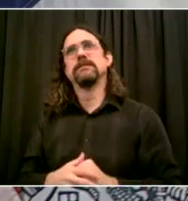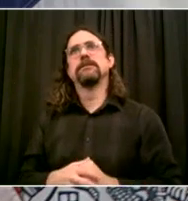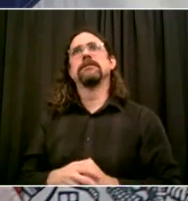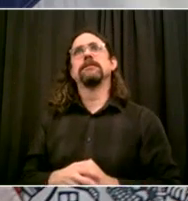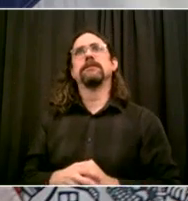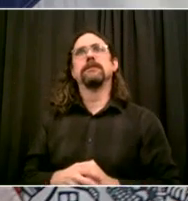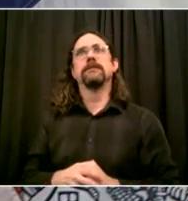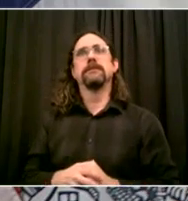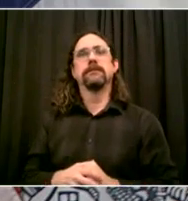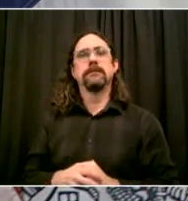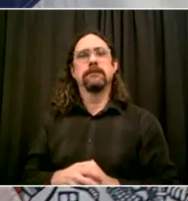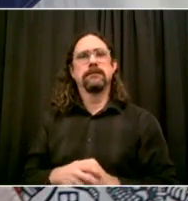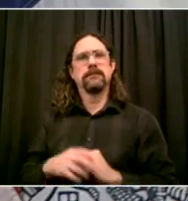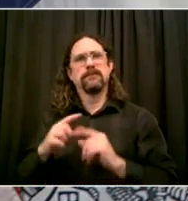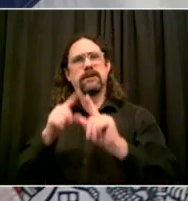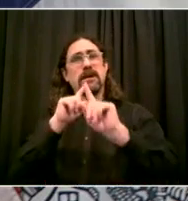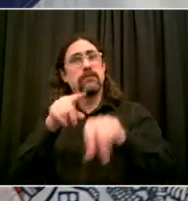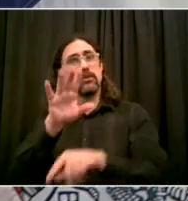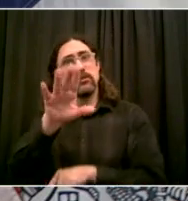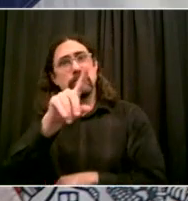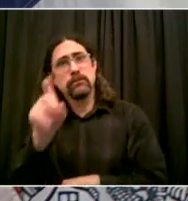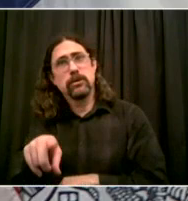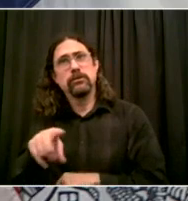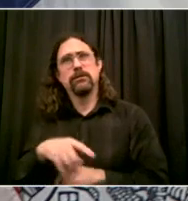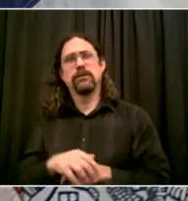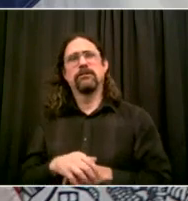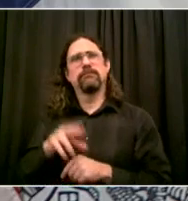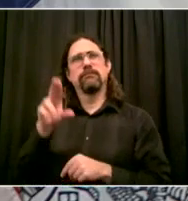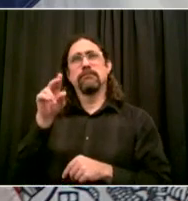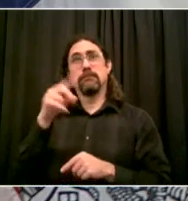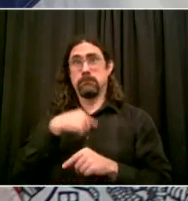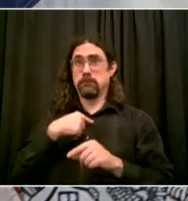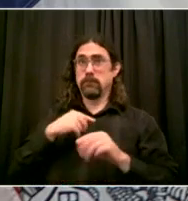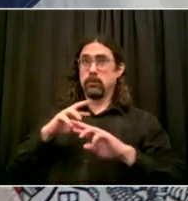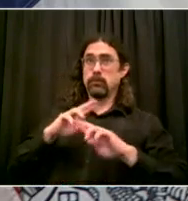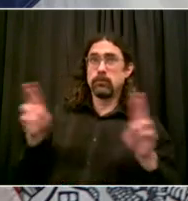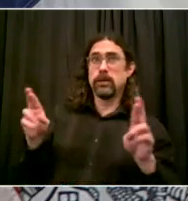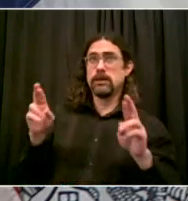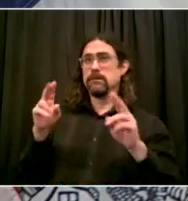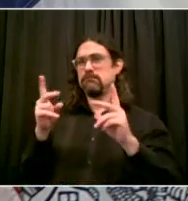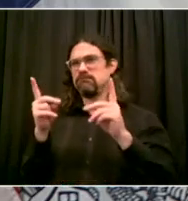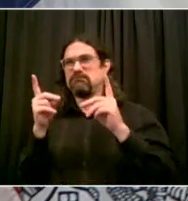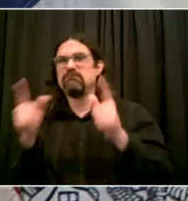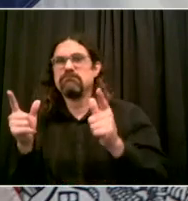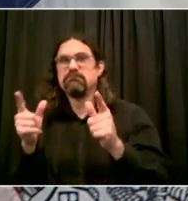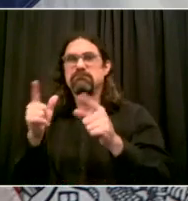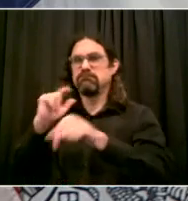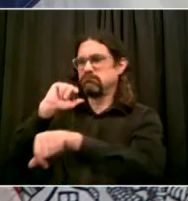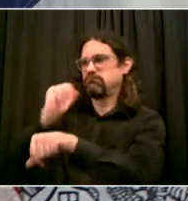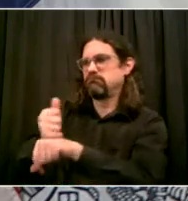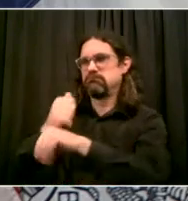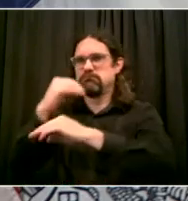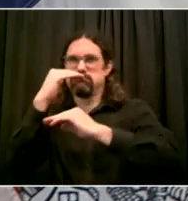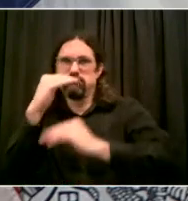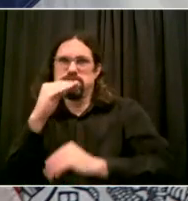very quickly, then those restrictions could become a reality. Next, we have Aaron from Politico.